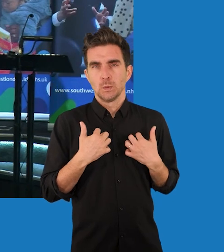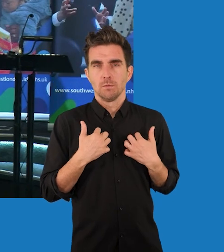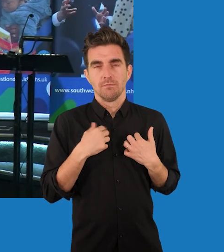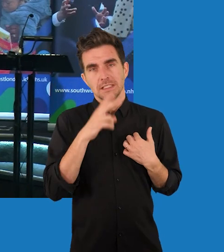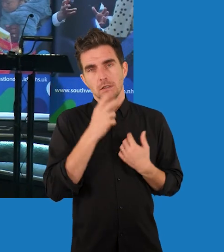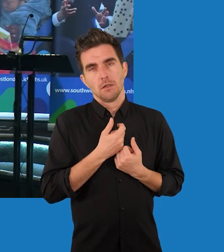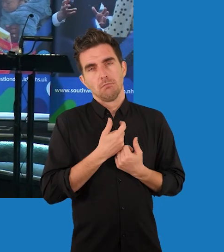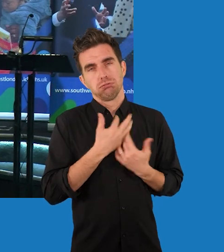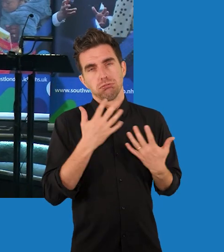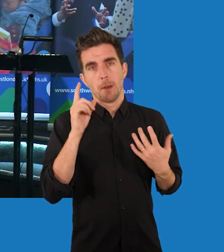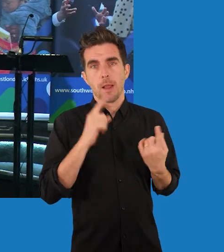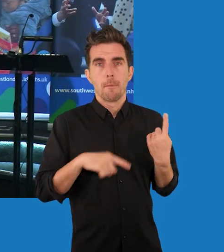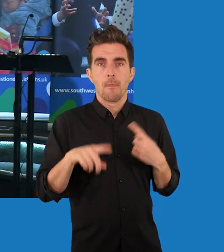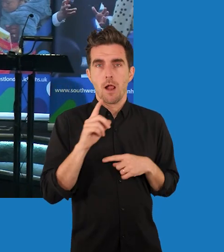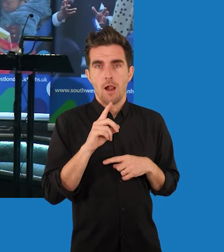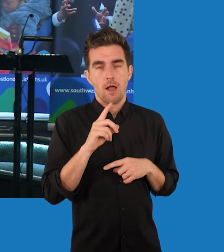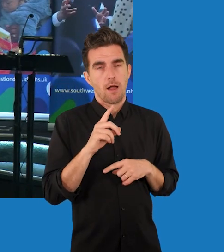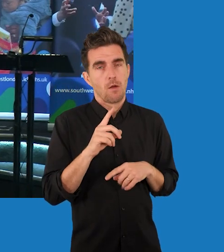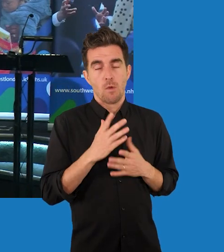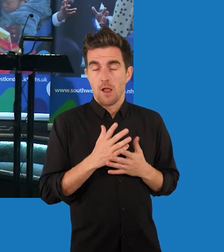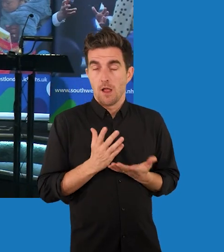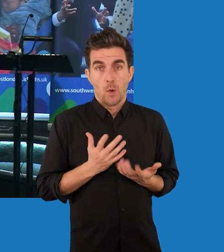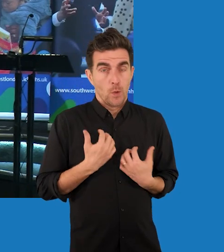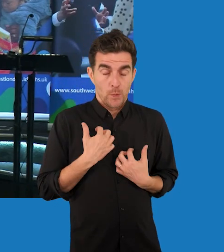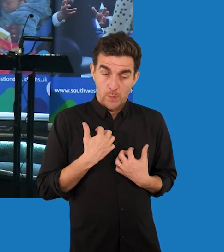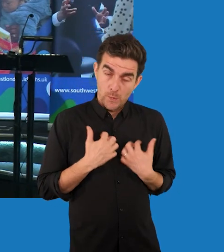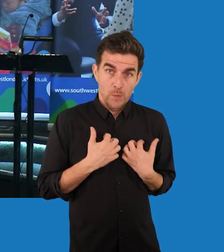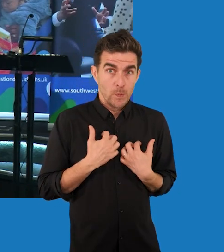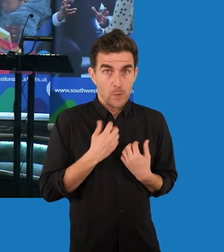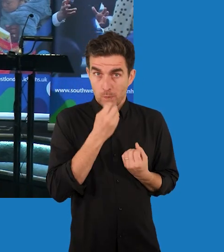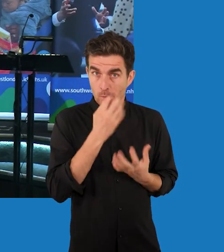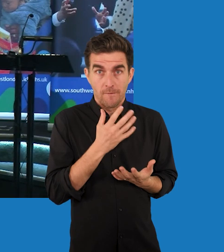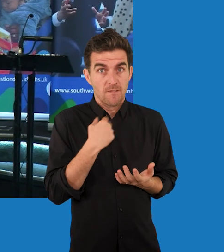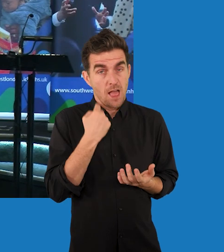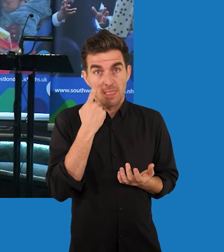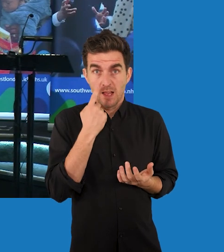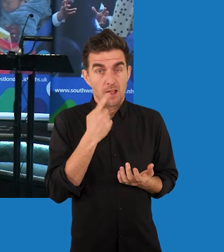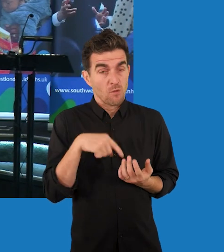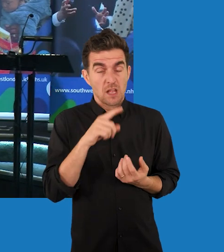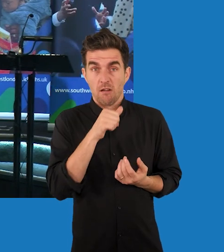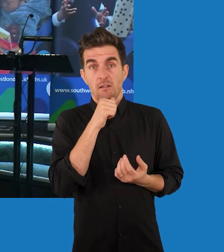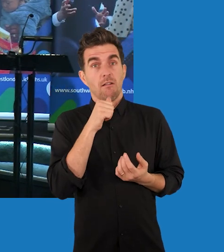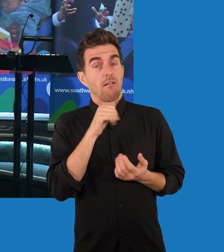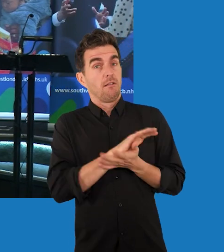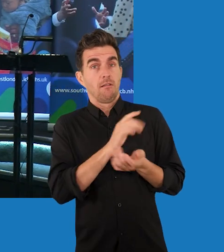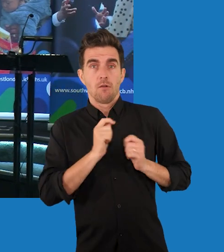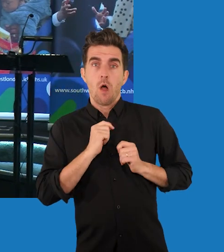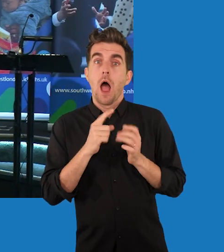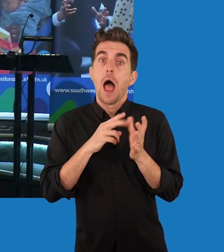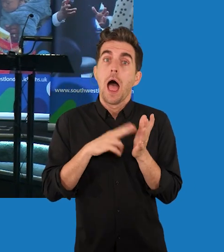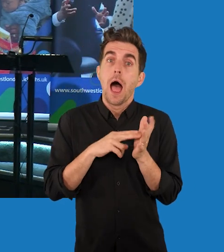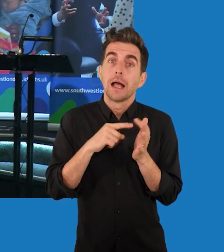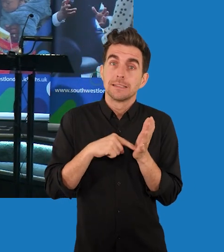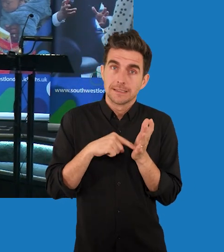just was so exciting. I've sent so many people down there subsequently because it is really, really exciting. So I think we're in for a treat. Could